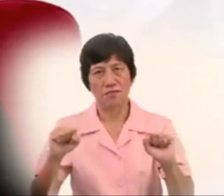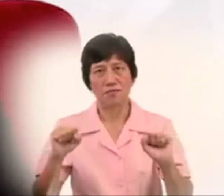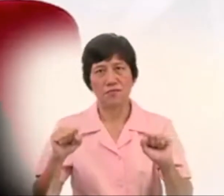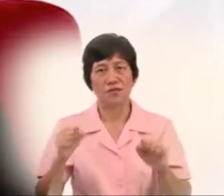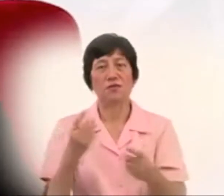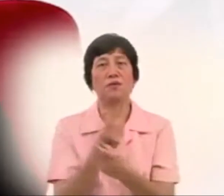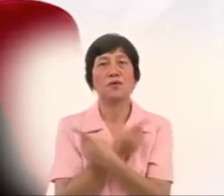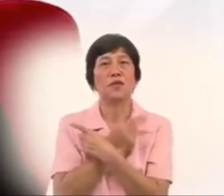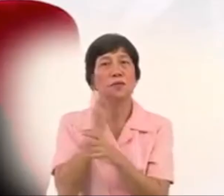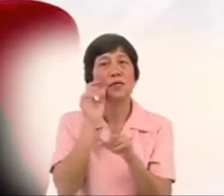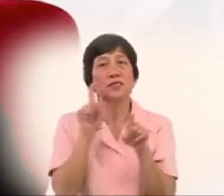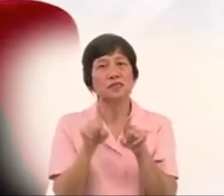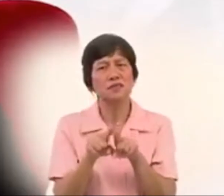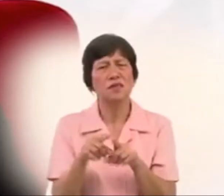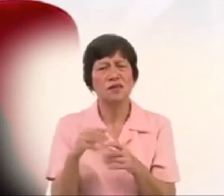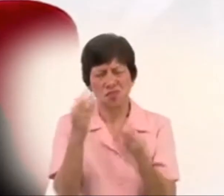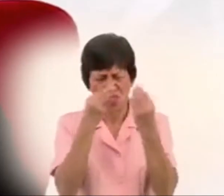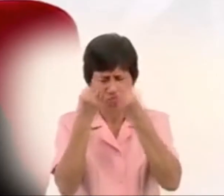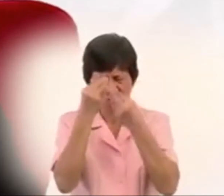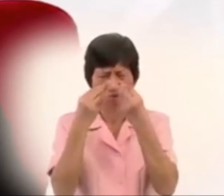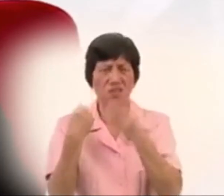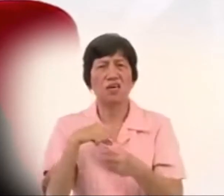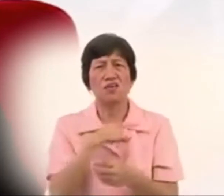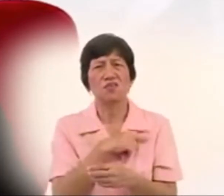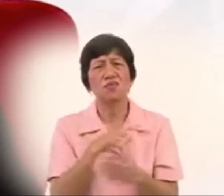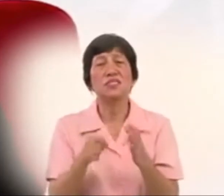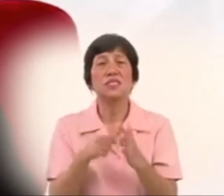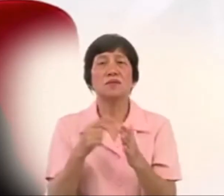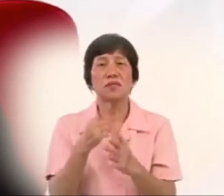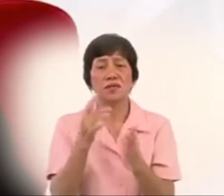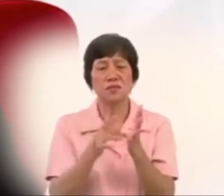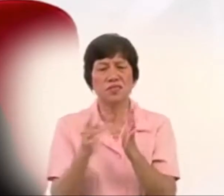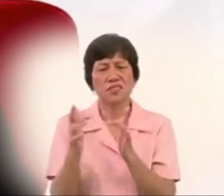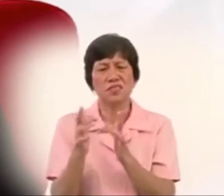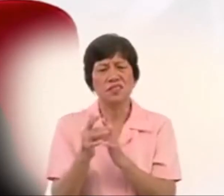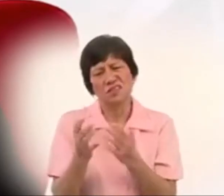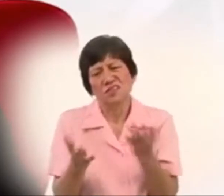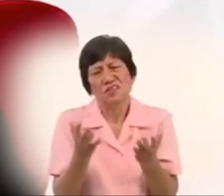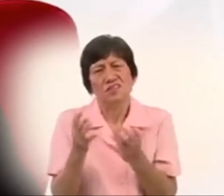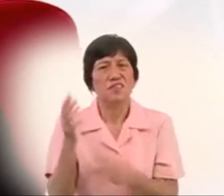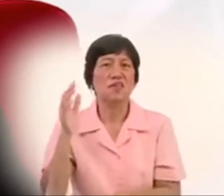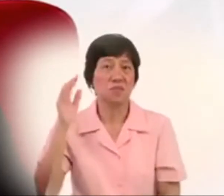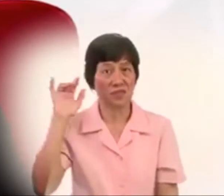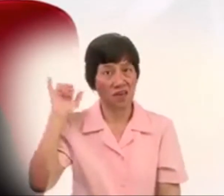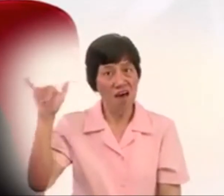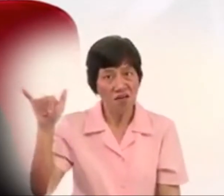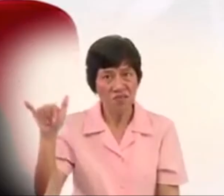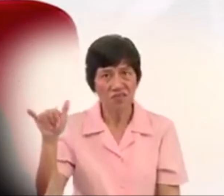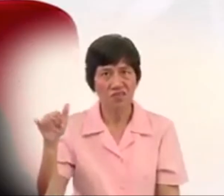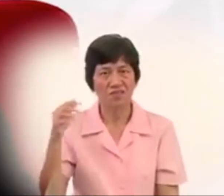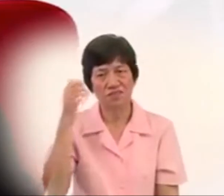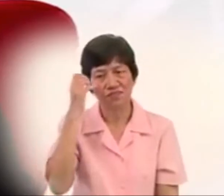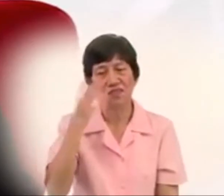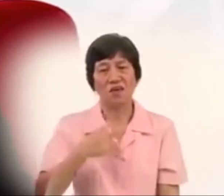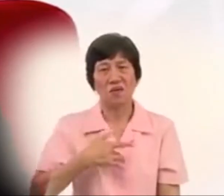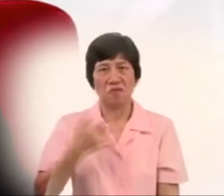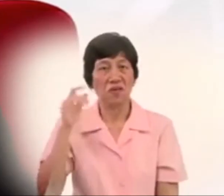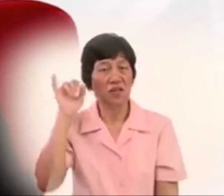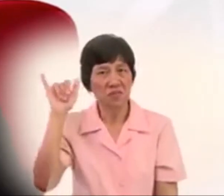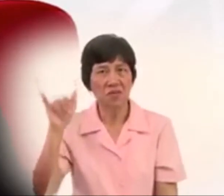My dear brothers and sisters, we get confused. Sometimes Jesus looks absent. He